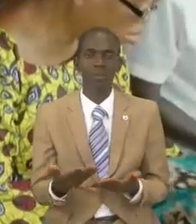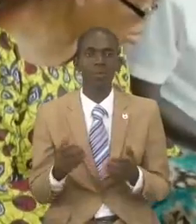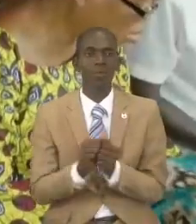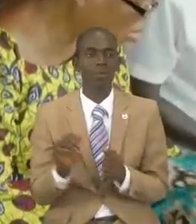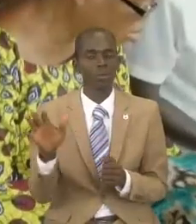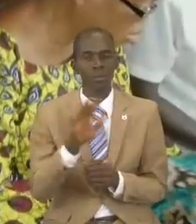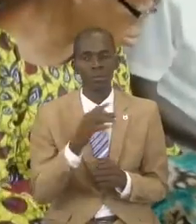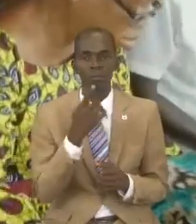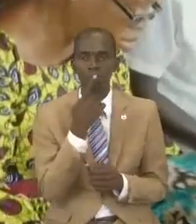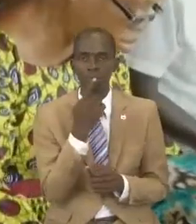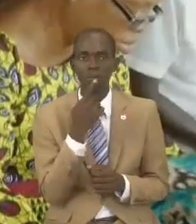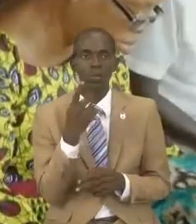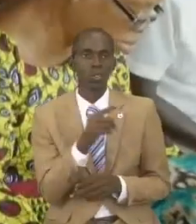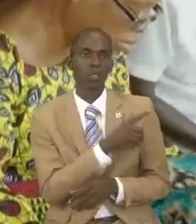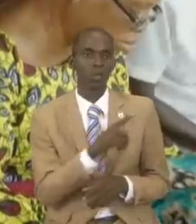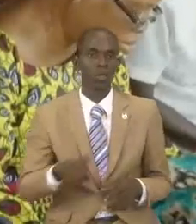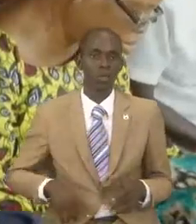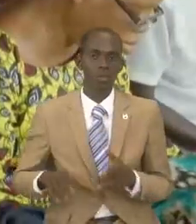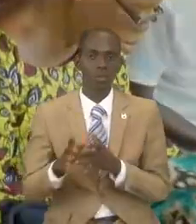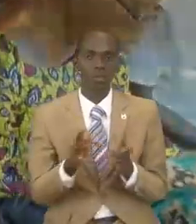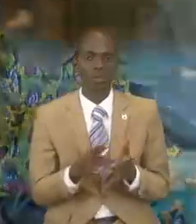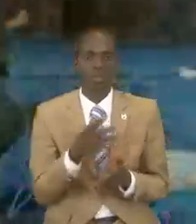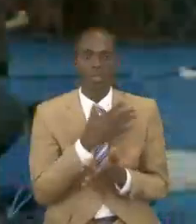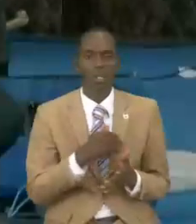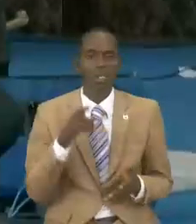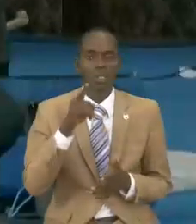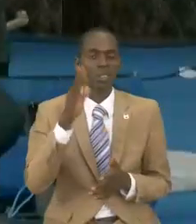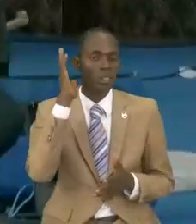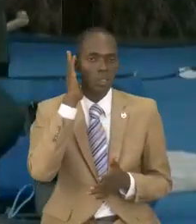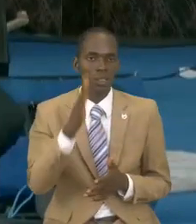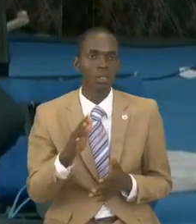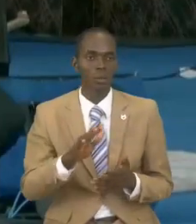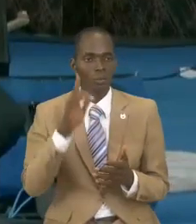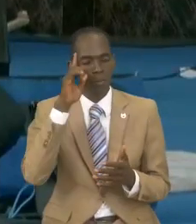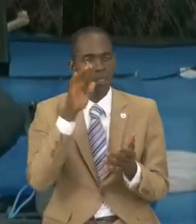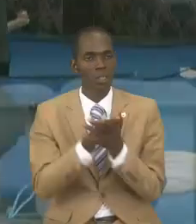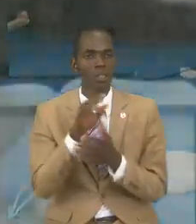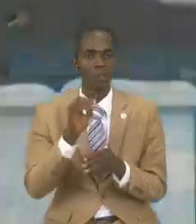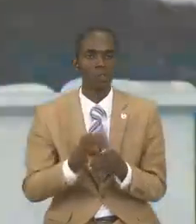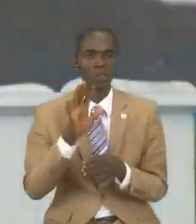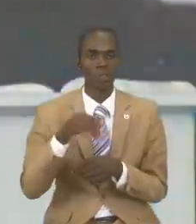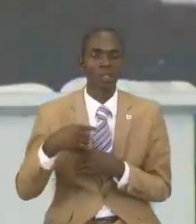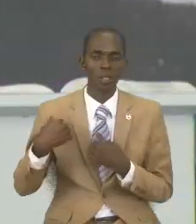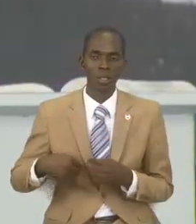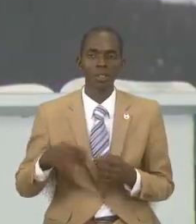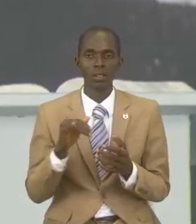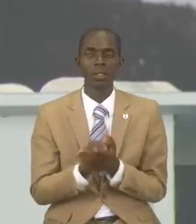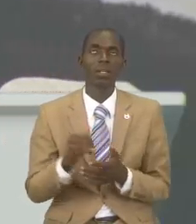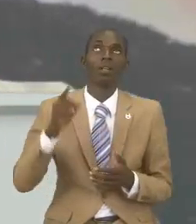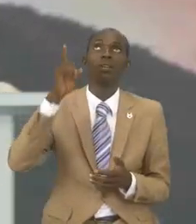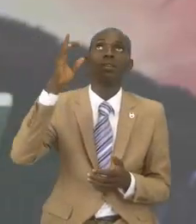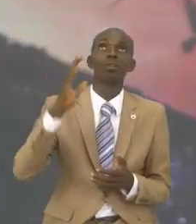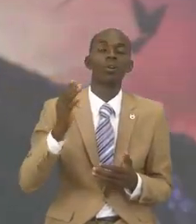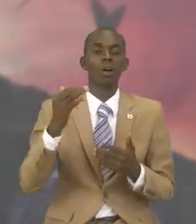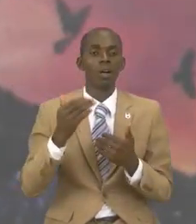mouth the Lord Jesus, and shalt believe in thine heart that God